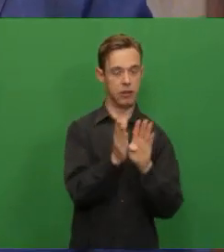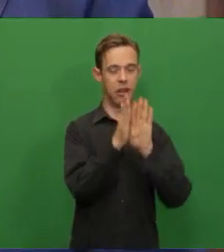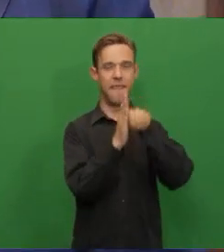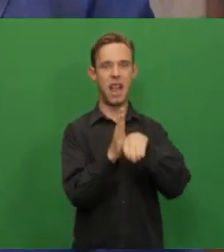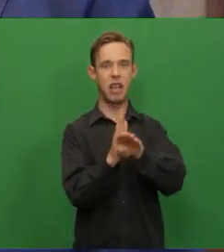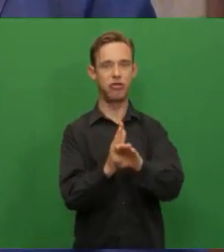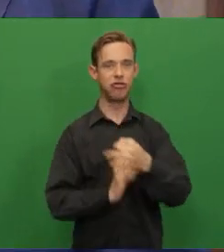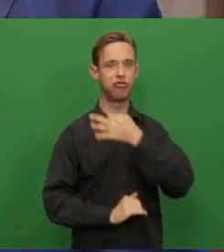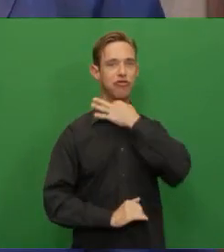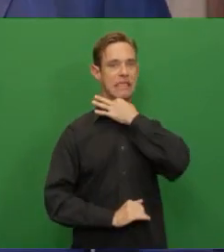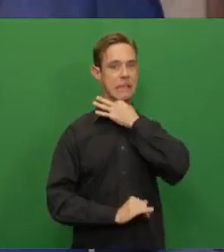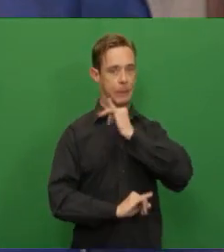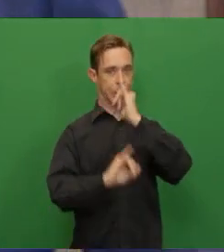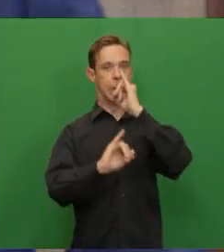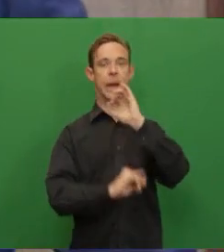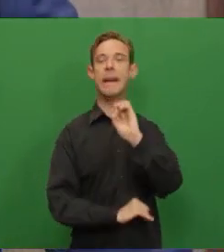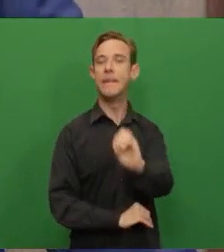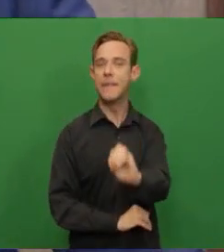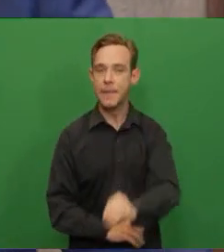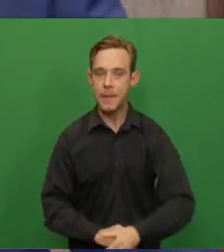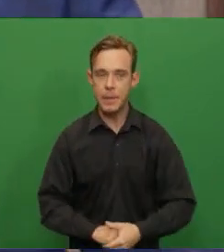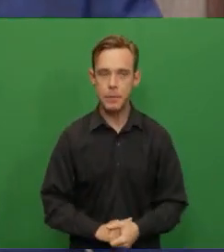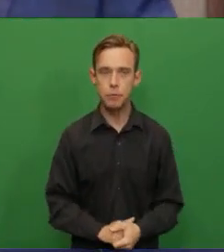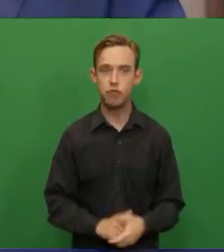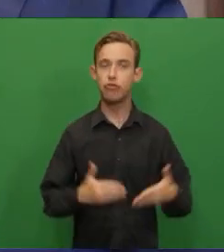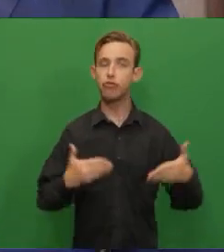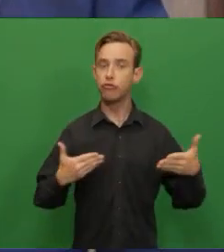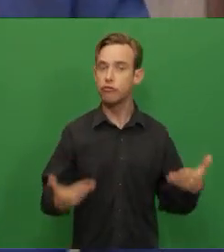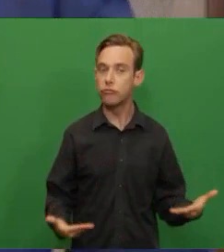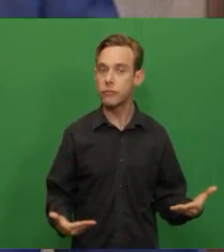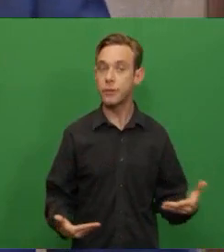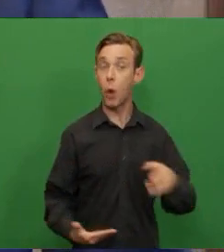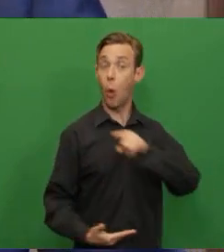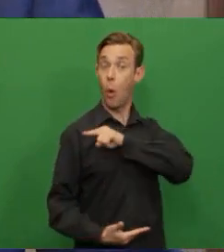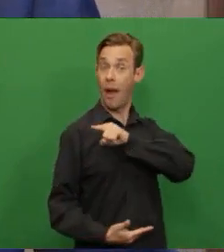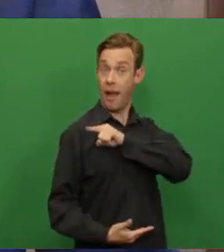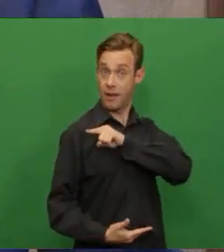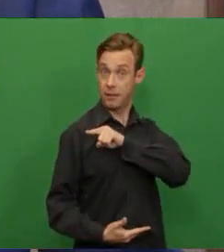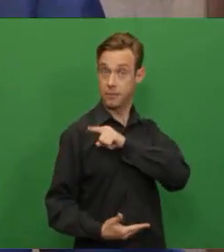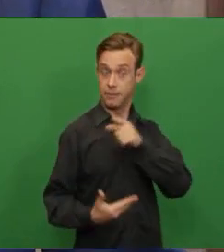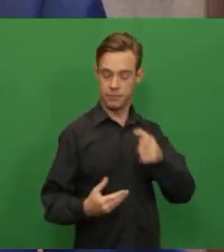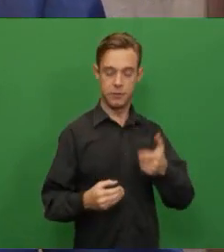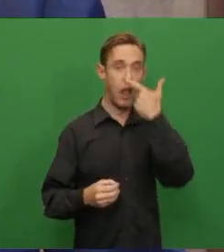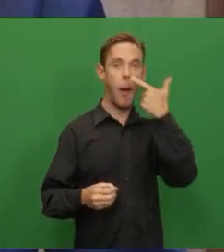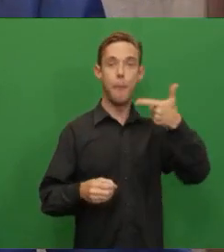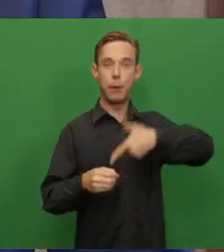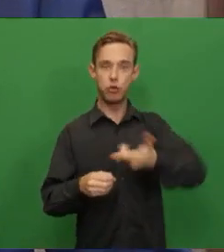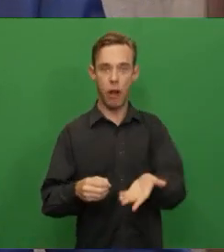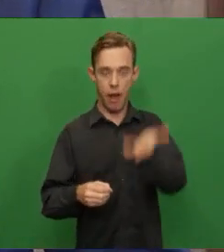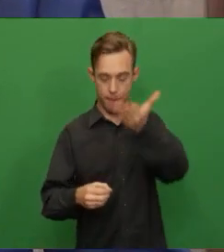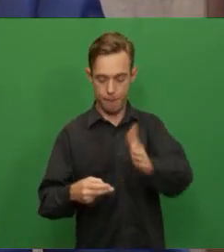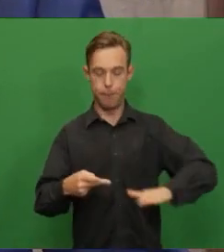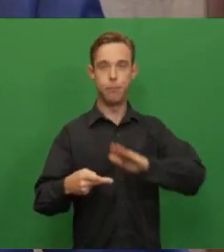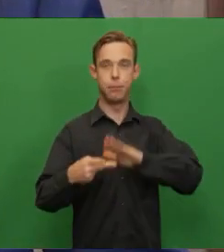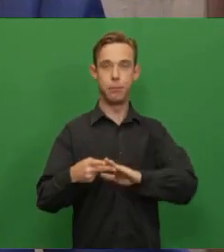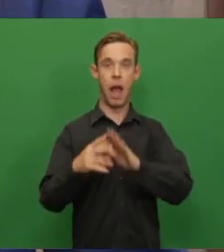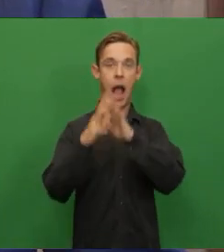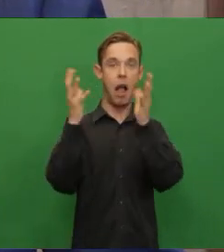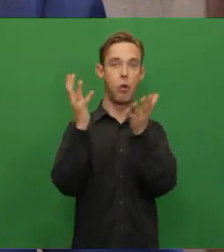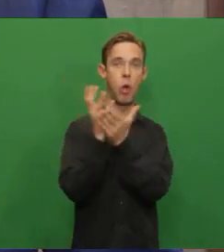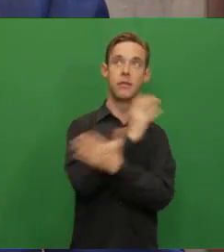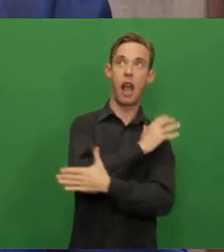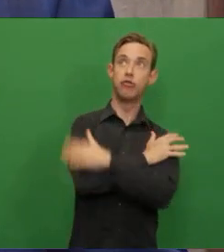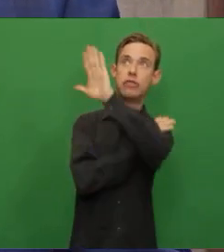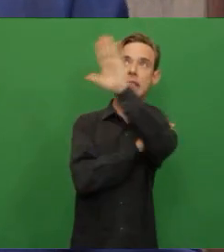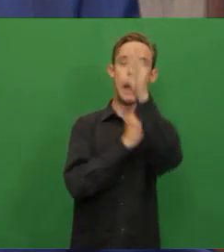elevated. The weaker exchange rate and the impact of higher oil prices have contributed to